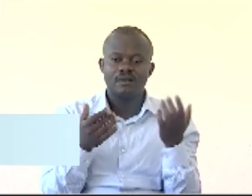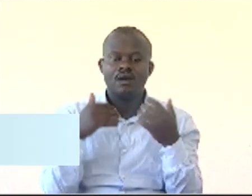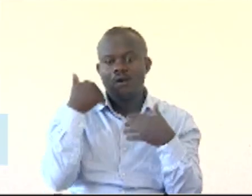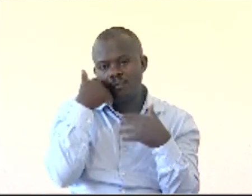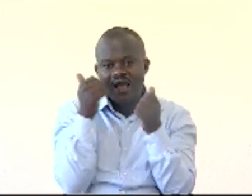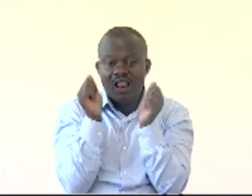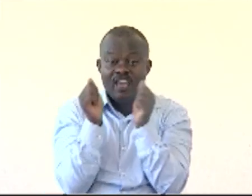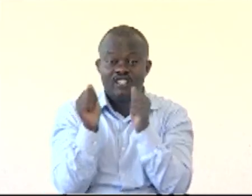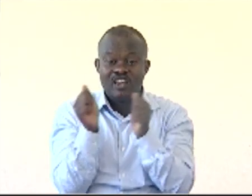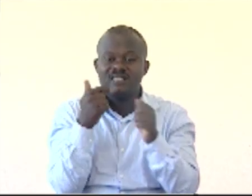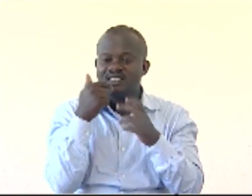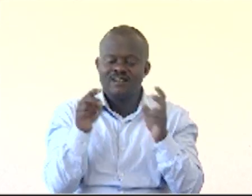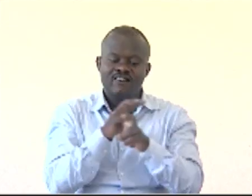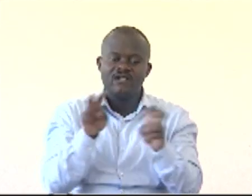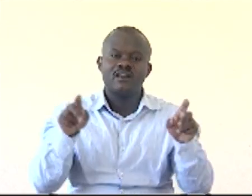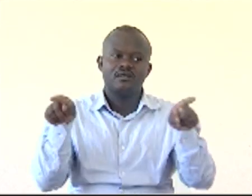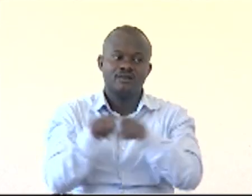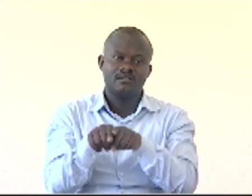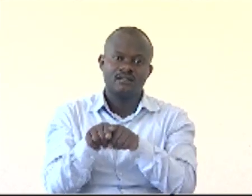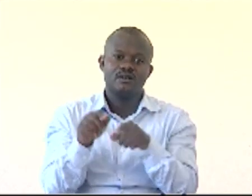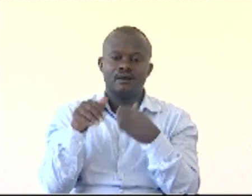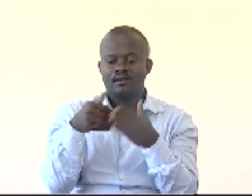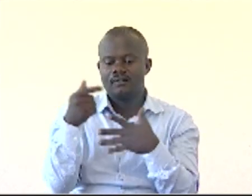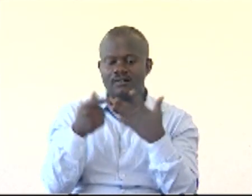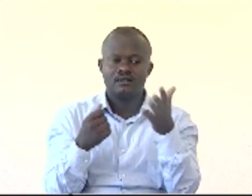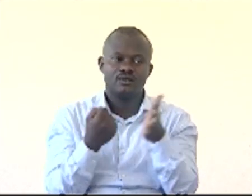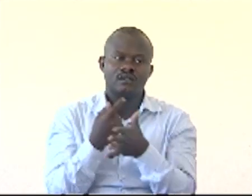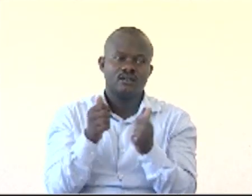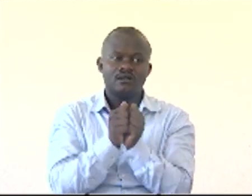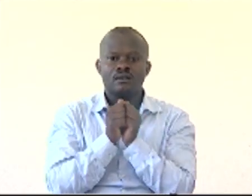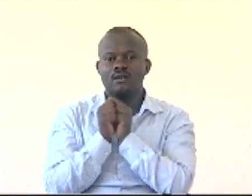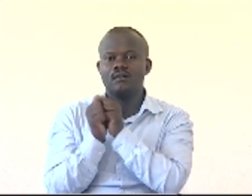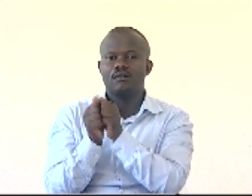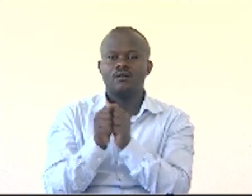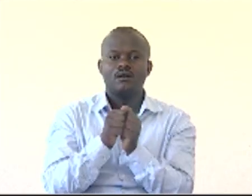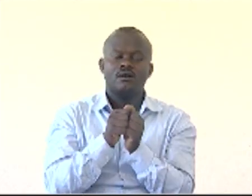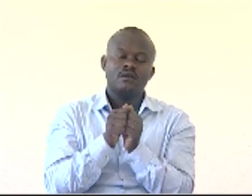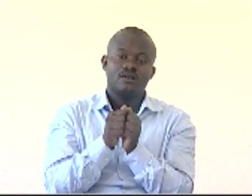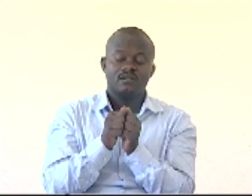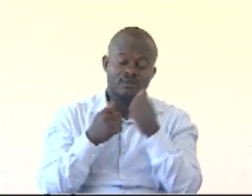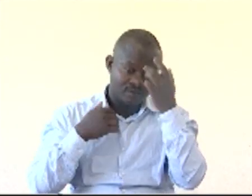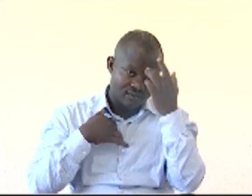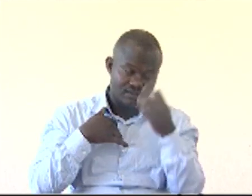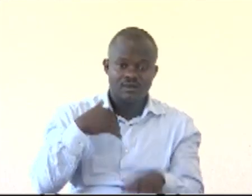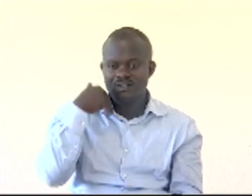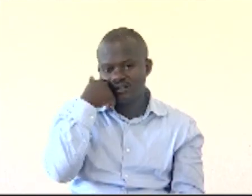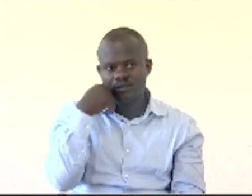malaria. This one is very common, a disease caused by Plasmodium parasite.